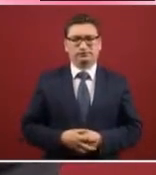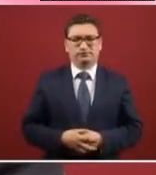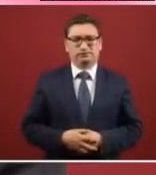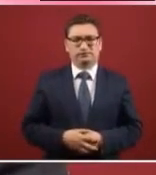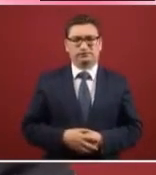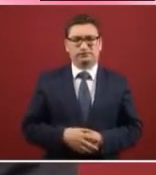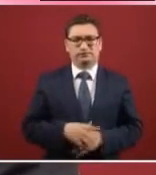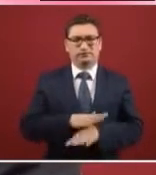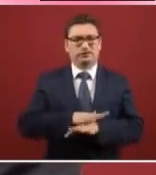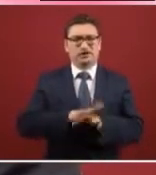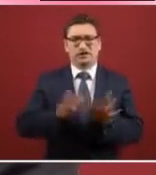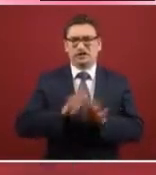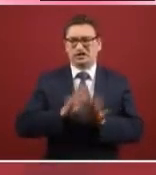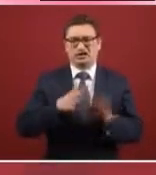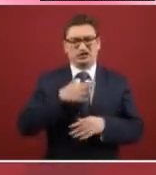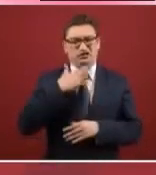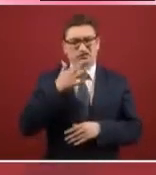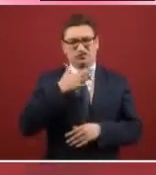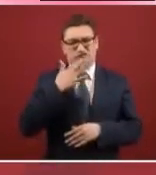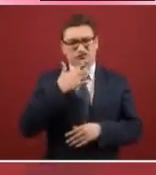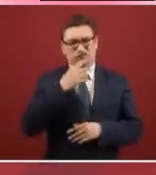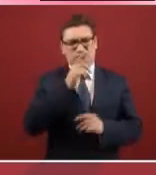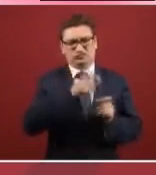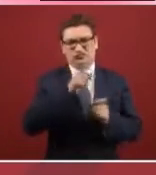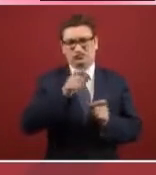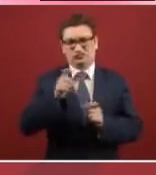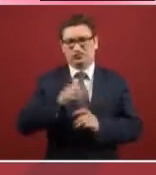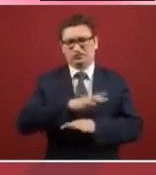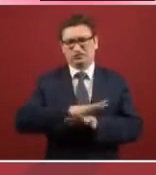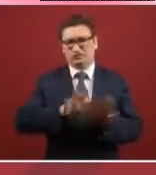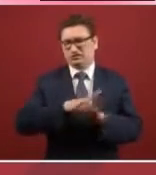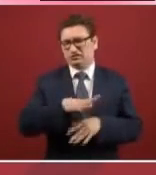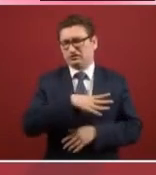Estigmatizar. Yuck. Let's stigmatize corruption. Es,